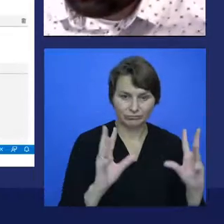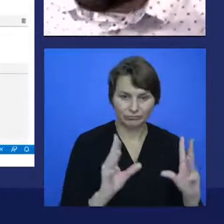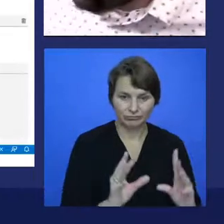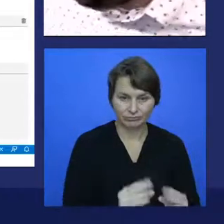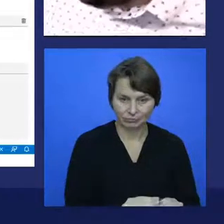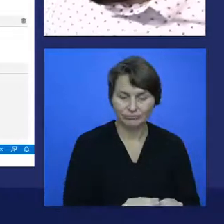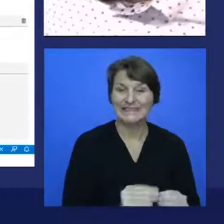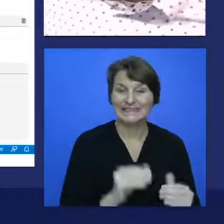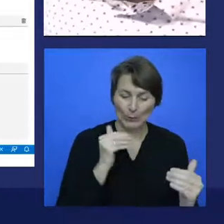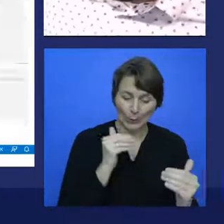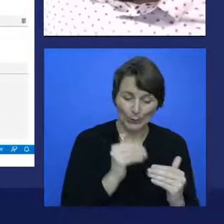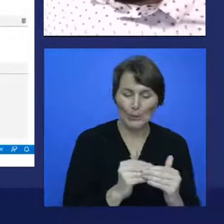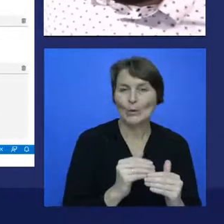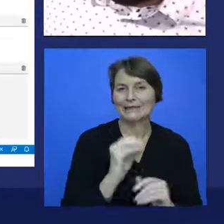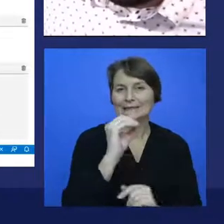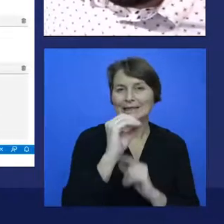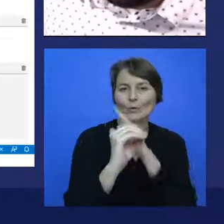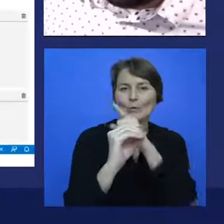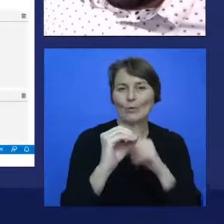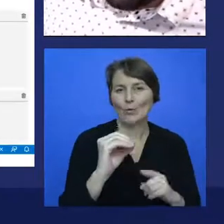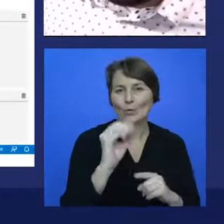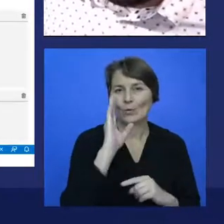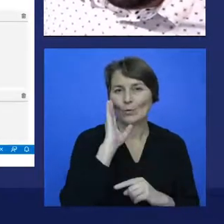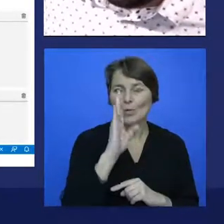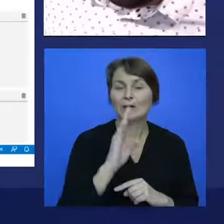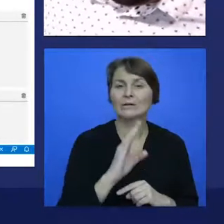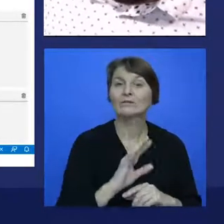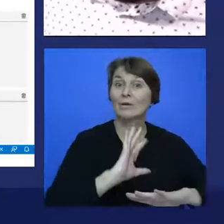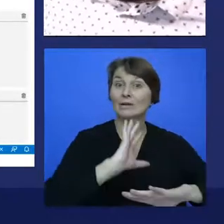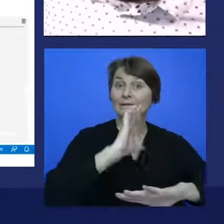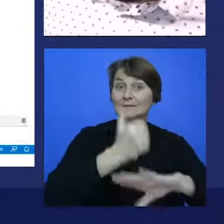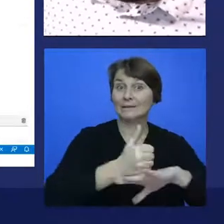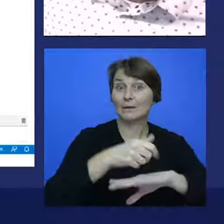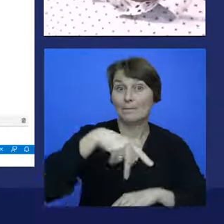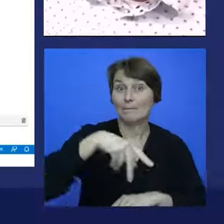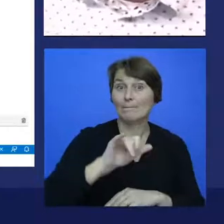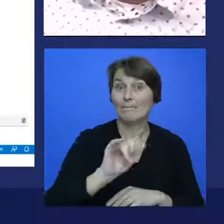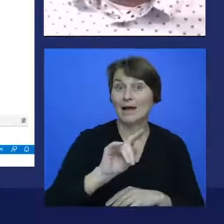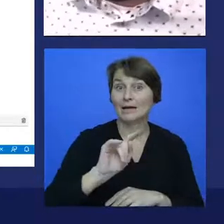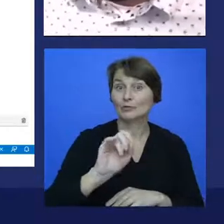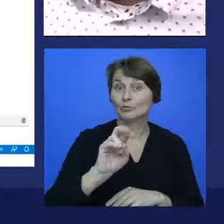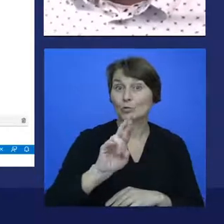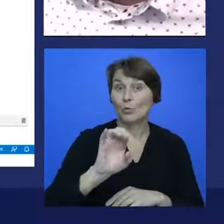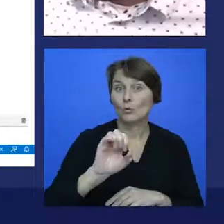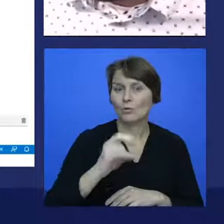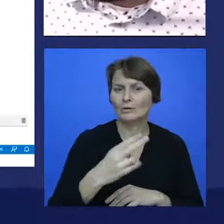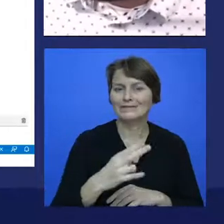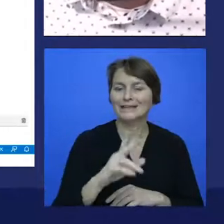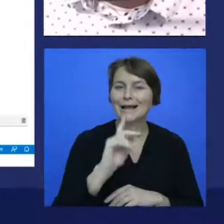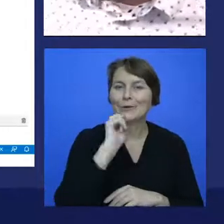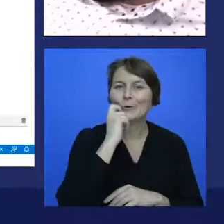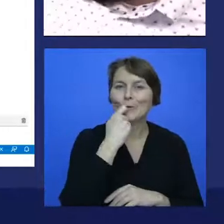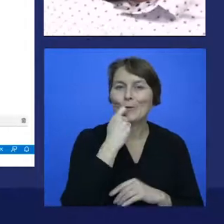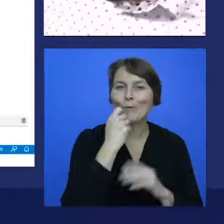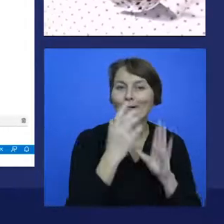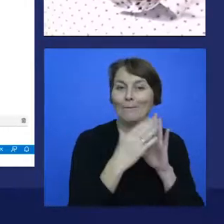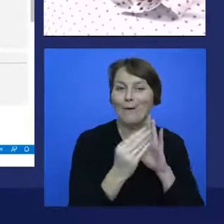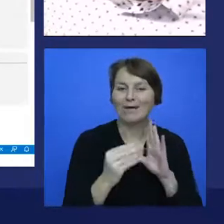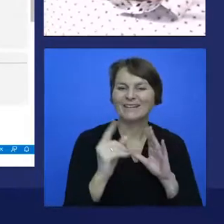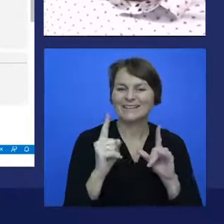close to zero as you can. When you're setting these up in PyTorch, you can actually create really cool models, like here's a linear model,